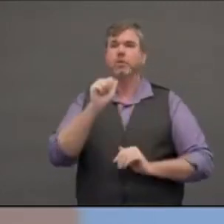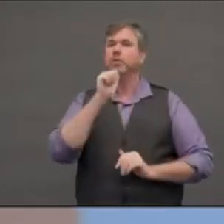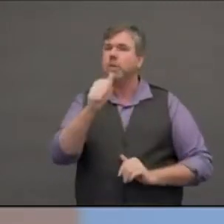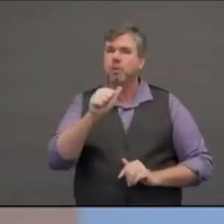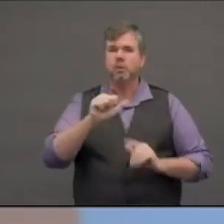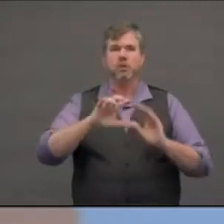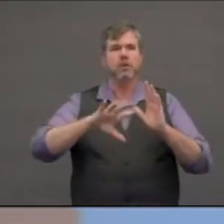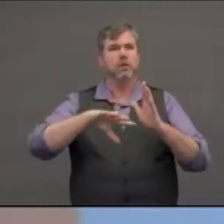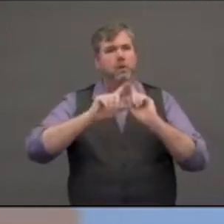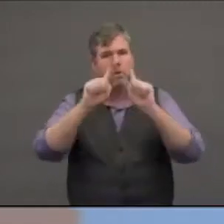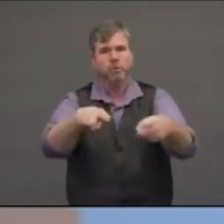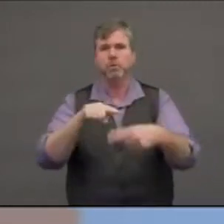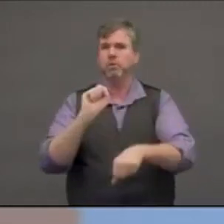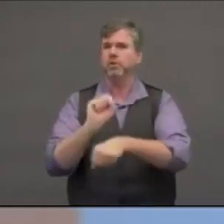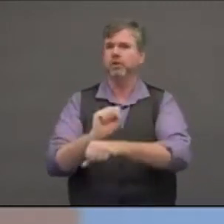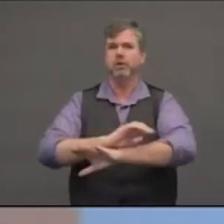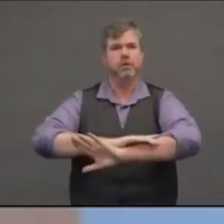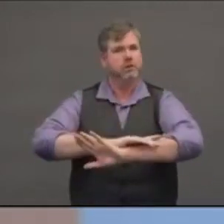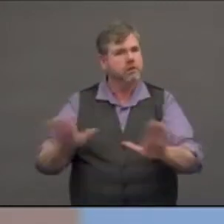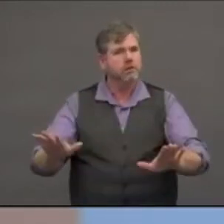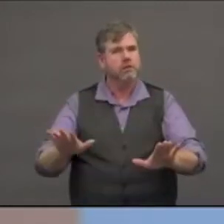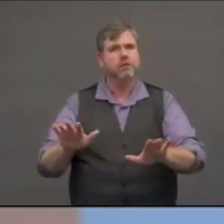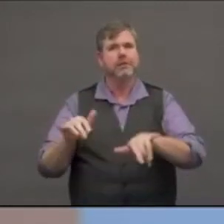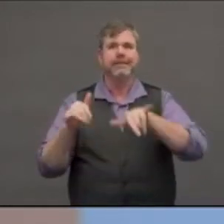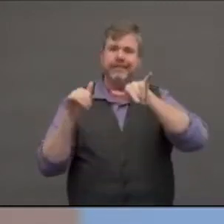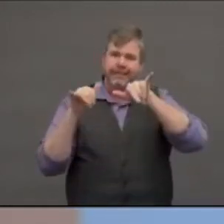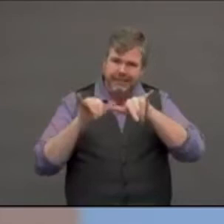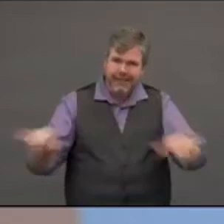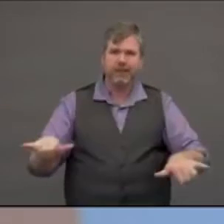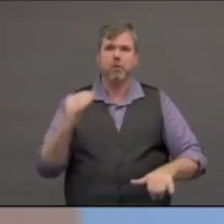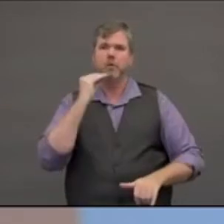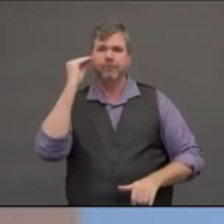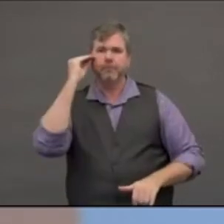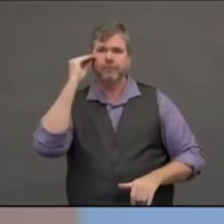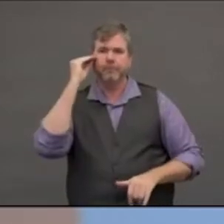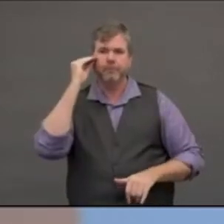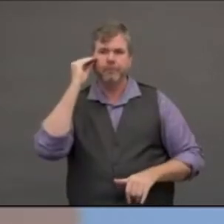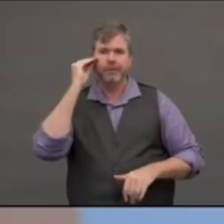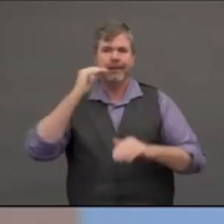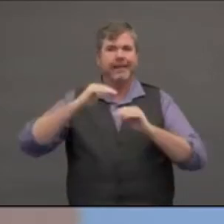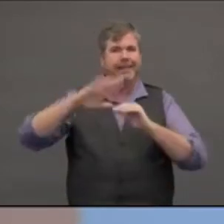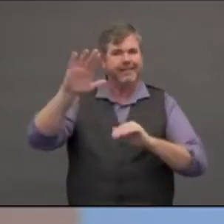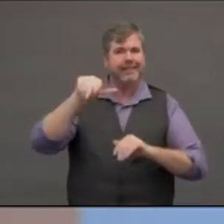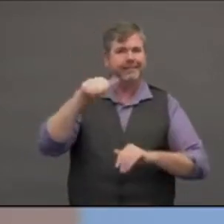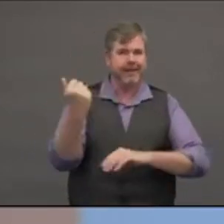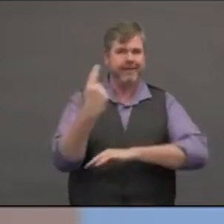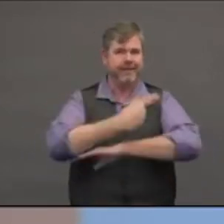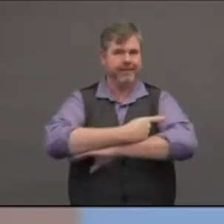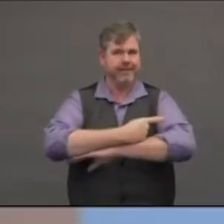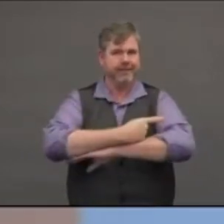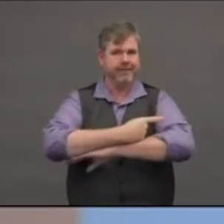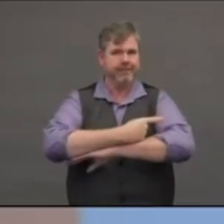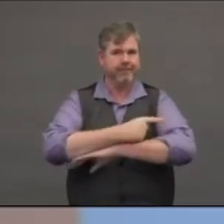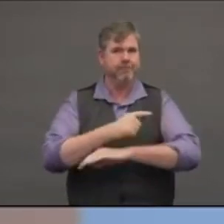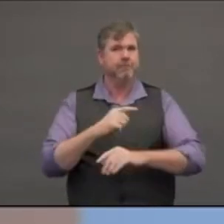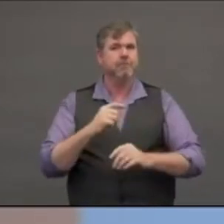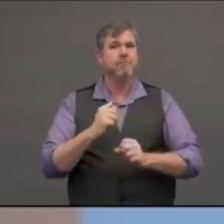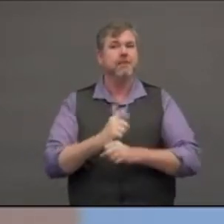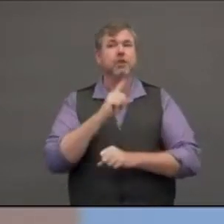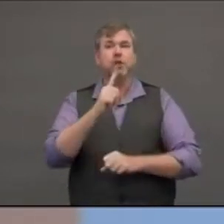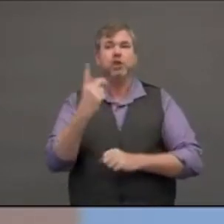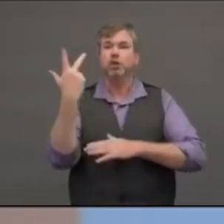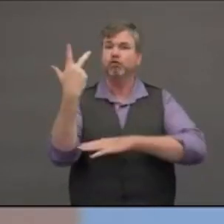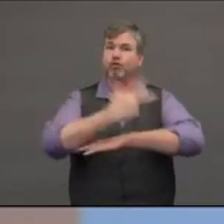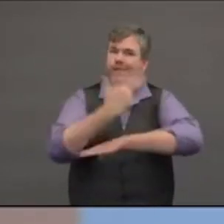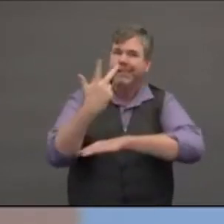should quarantine for at least 10 days and ensure that you have at least 3 days without symptoms, meaning that, say I